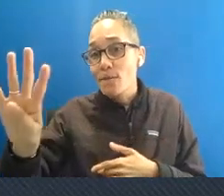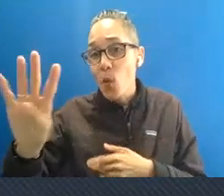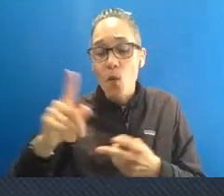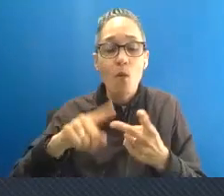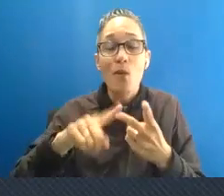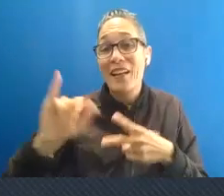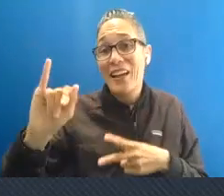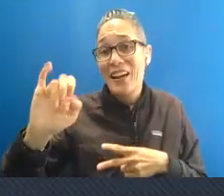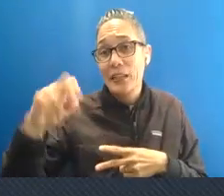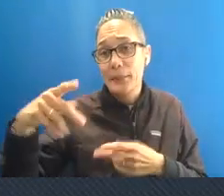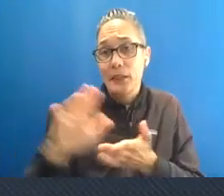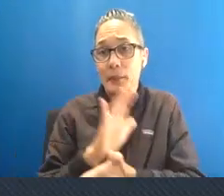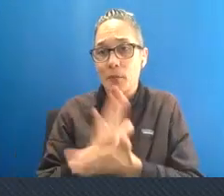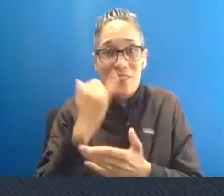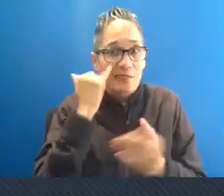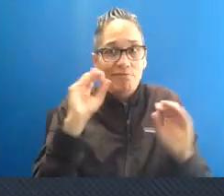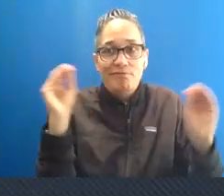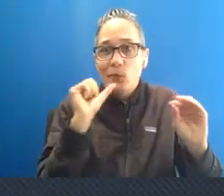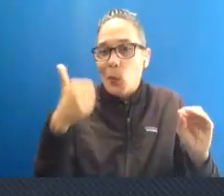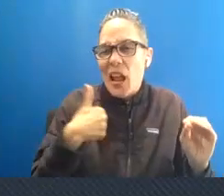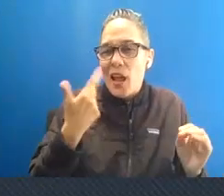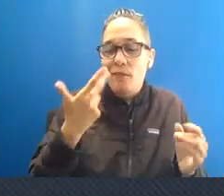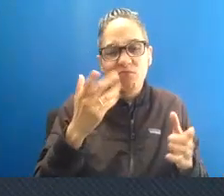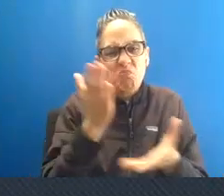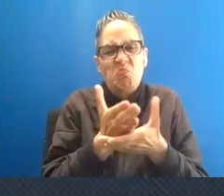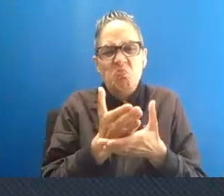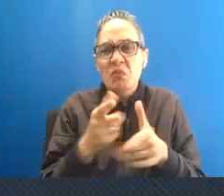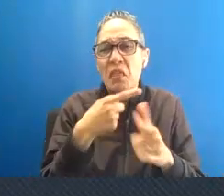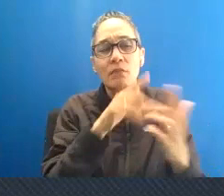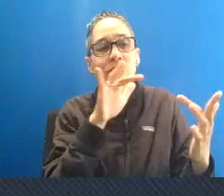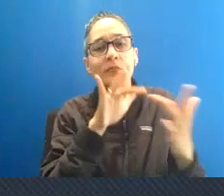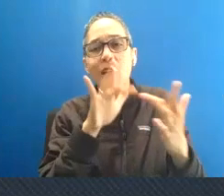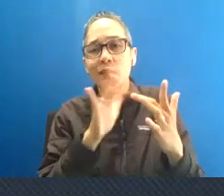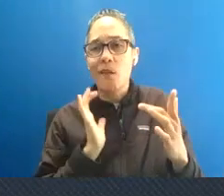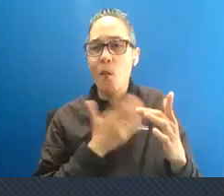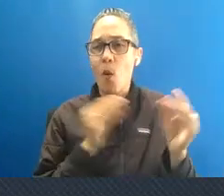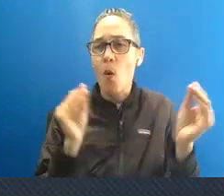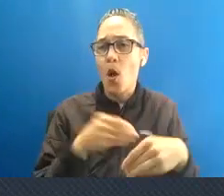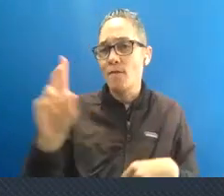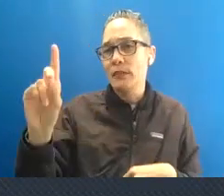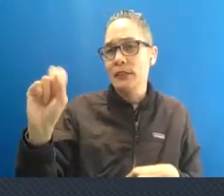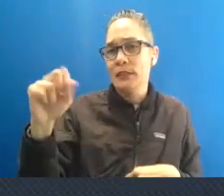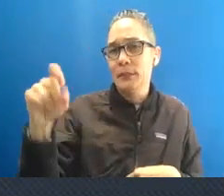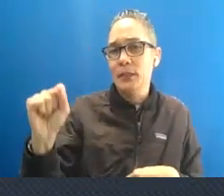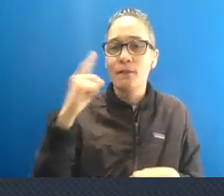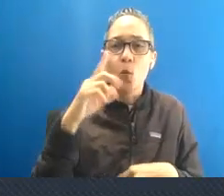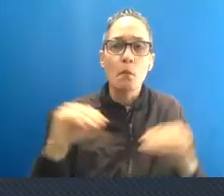IEP. However, if you don't have that with you, you can stop here and reach out to our office for additional support later